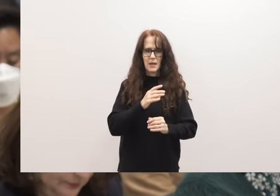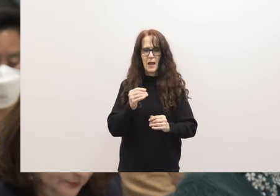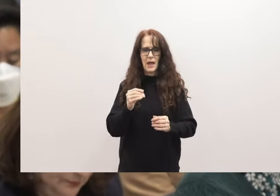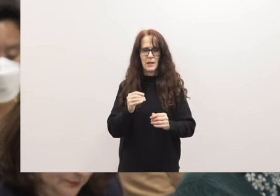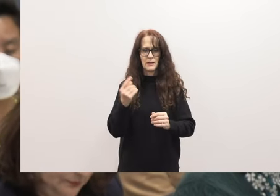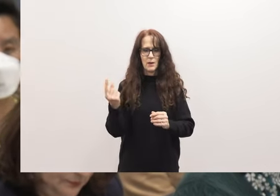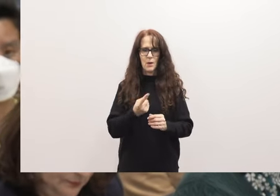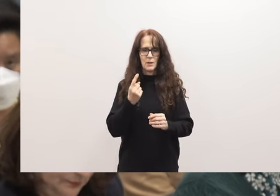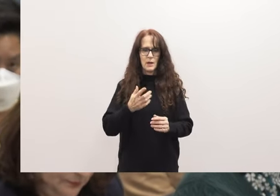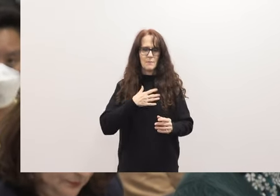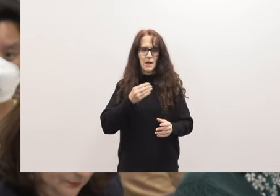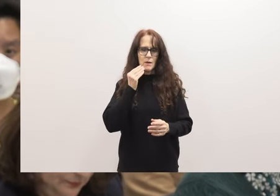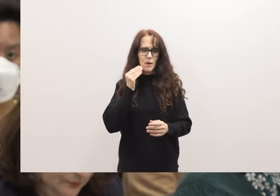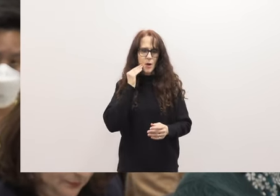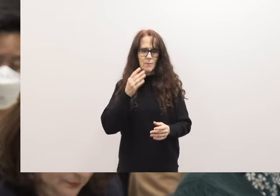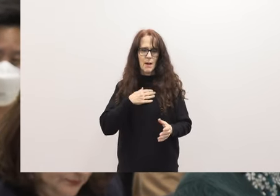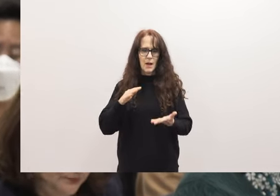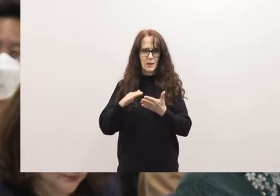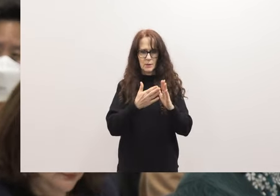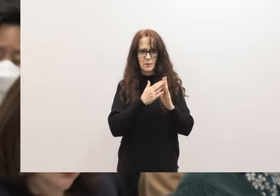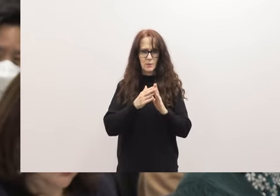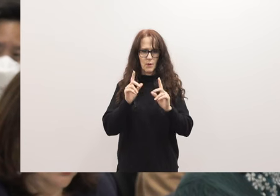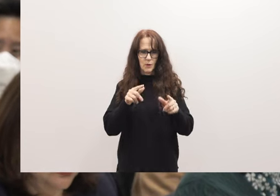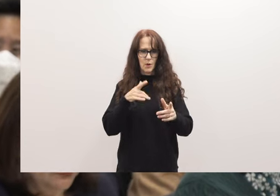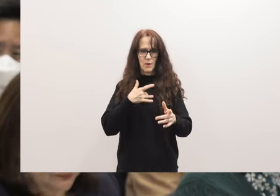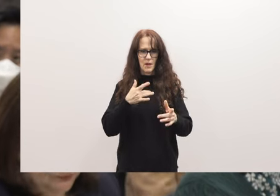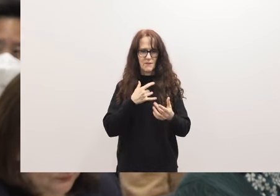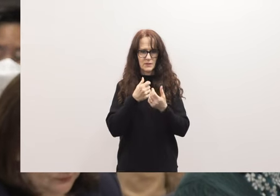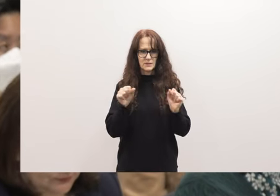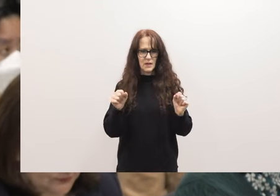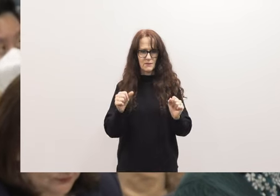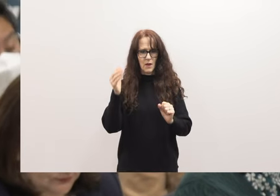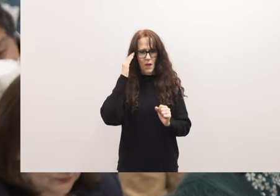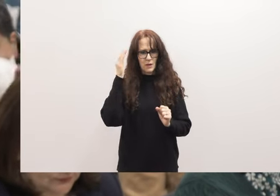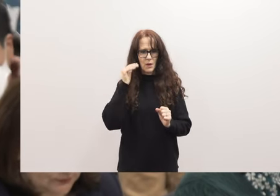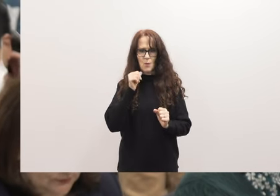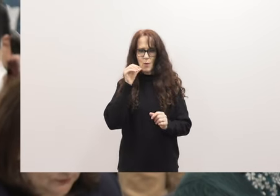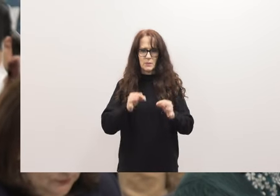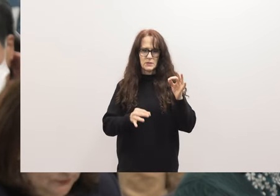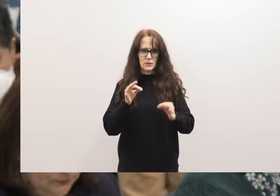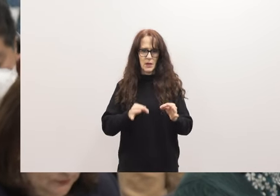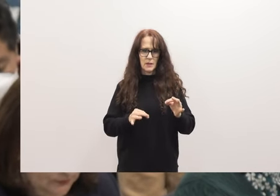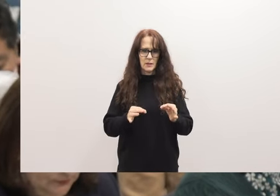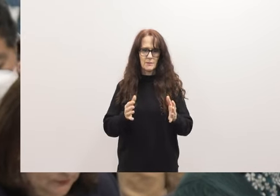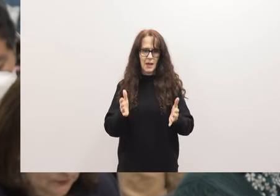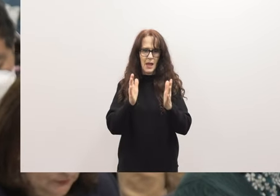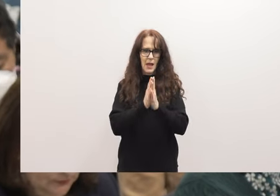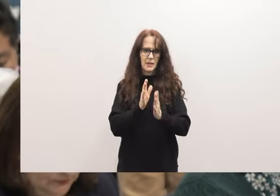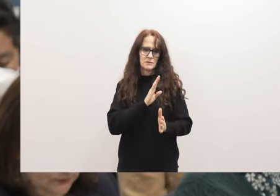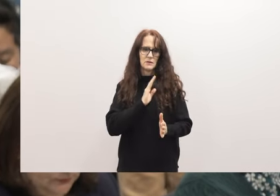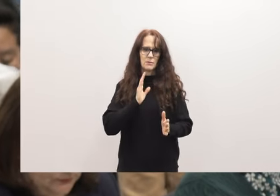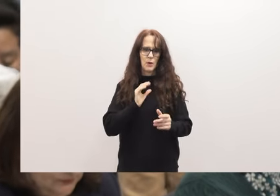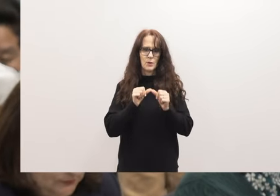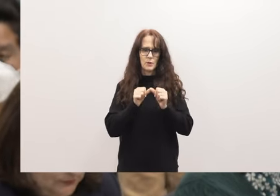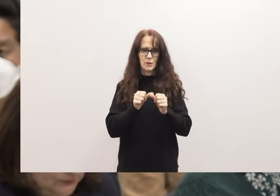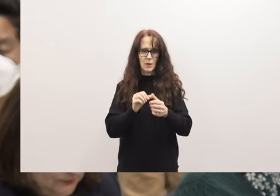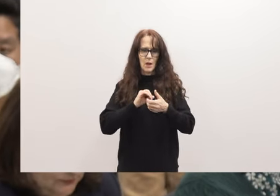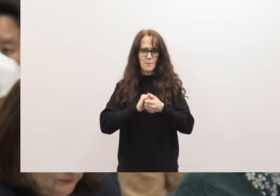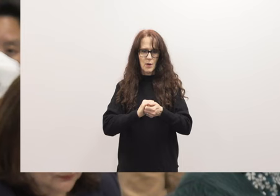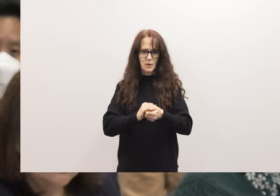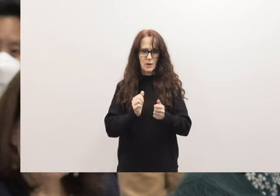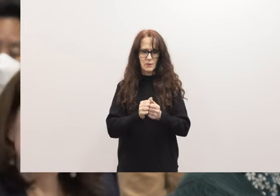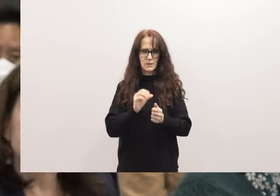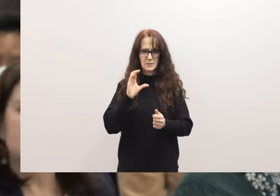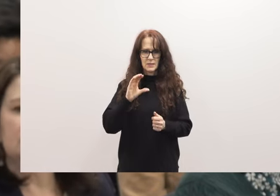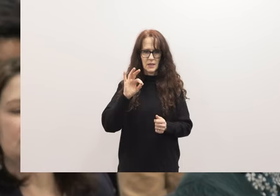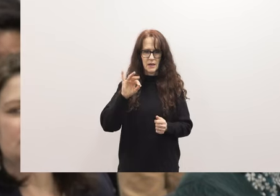it's my home, it's my community, it's where I can go and feel safe, and I know that I won't be judged. So I ask the board to continue their partnership with